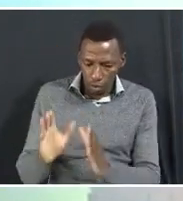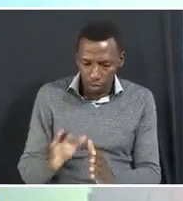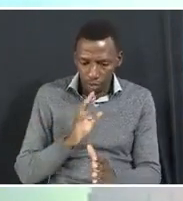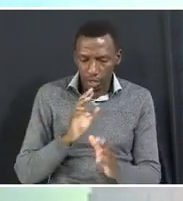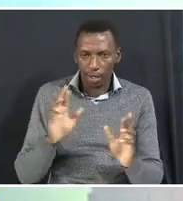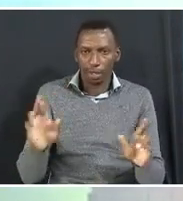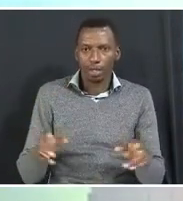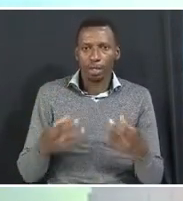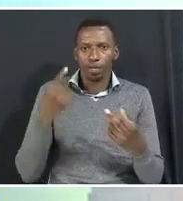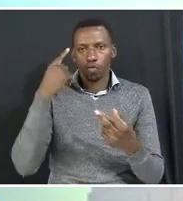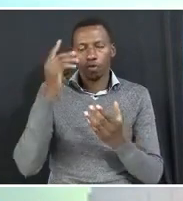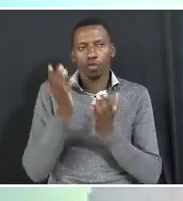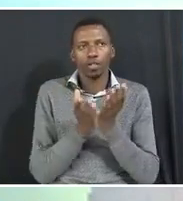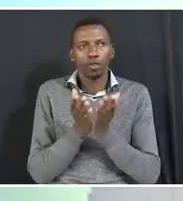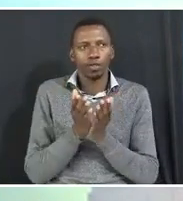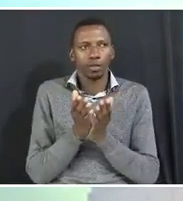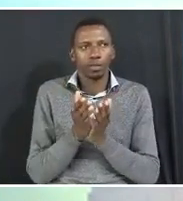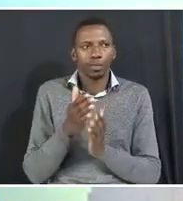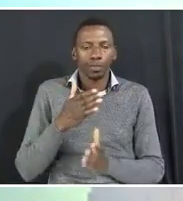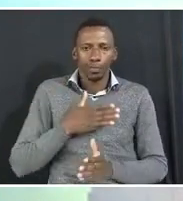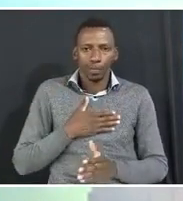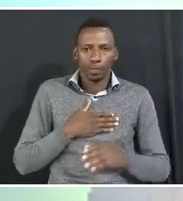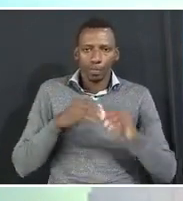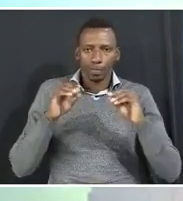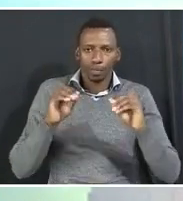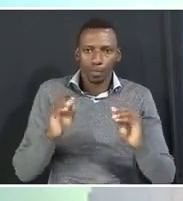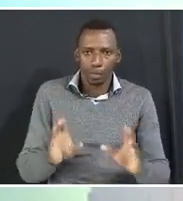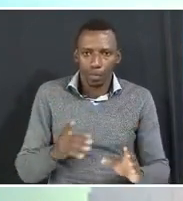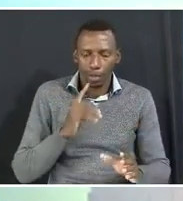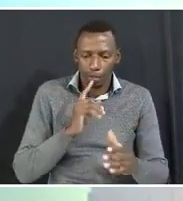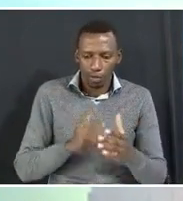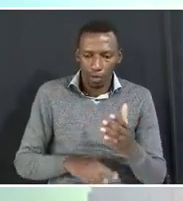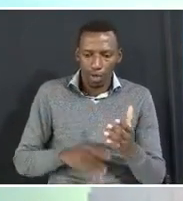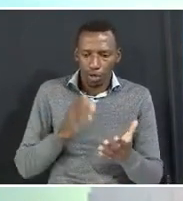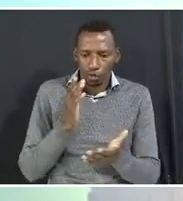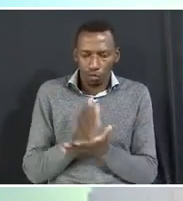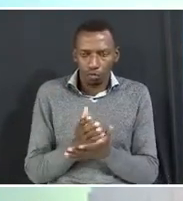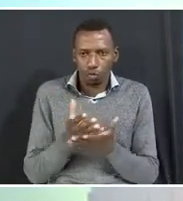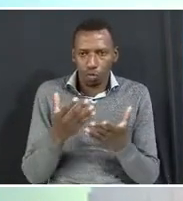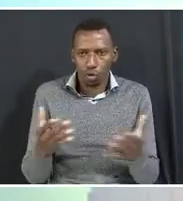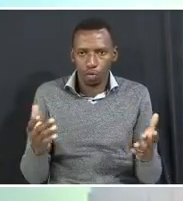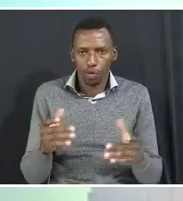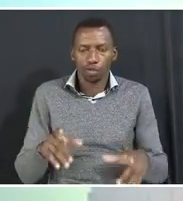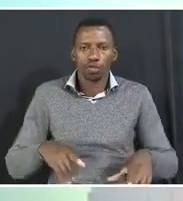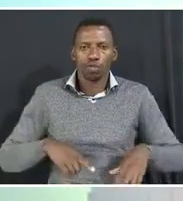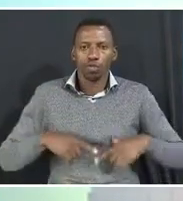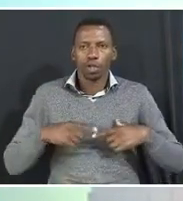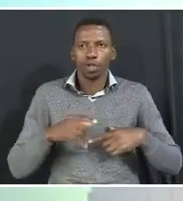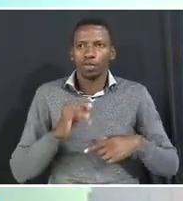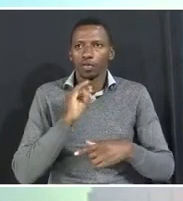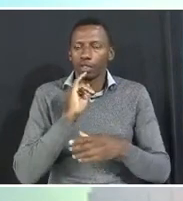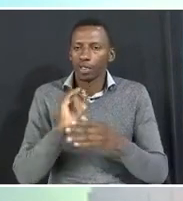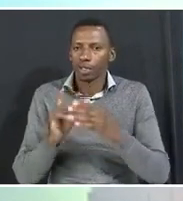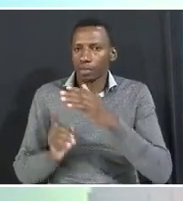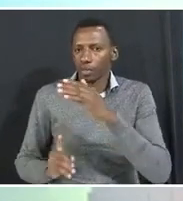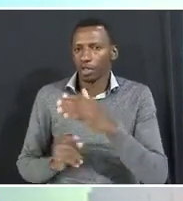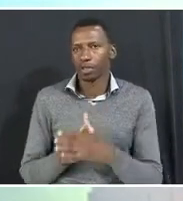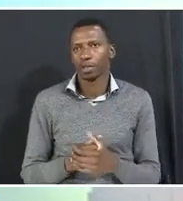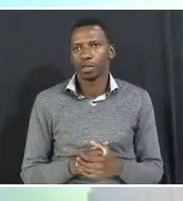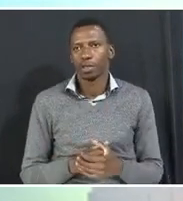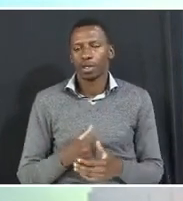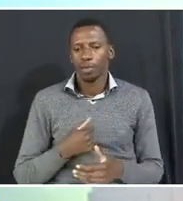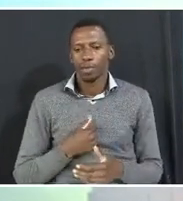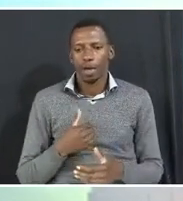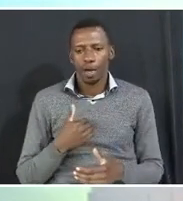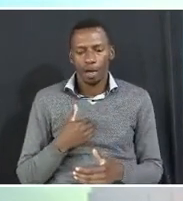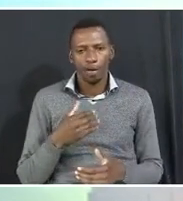And our teacher says that the true object of life is ministry. I have come to